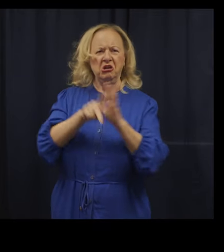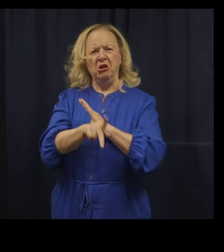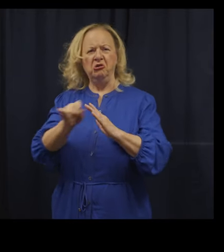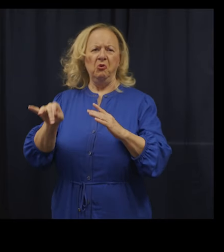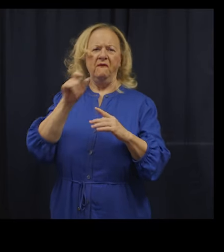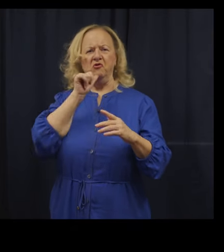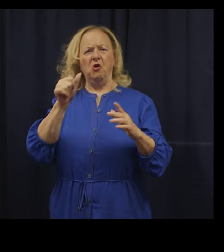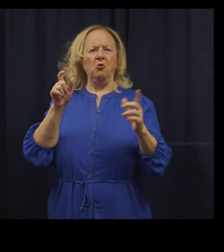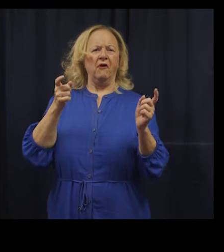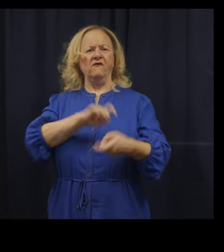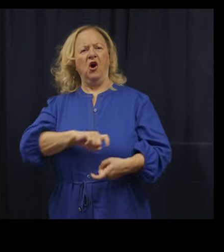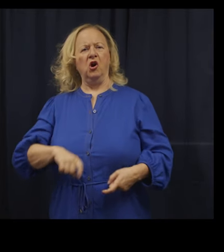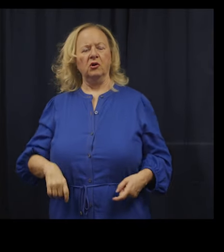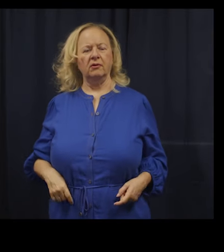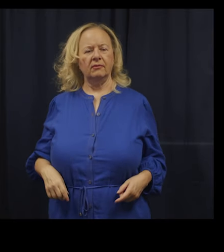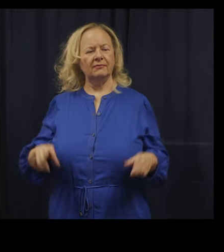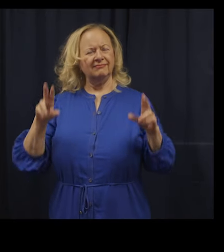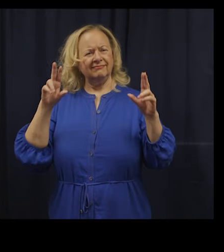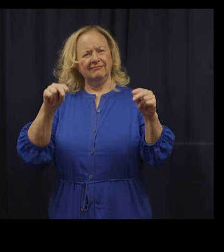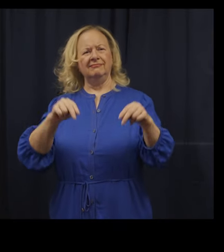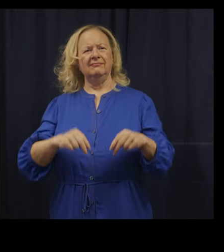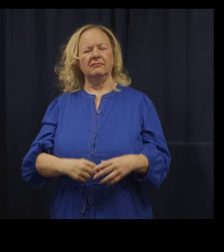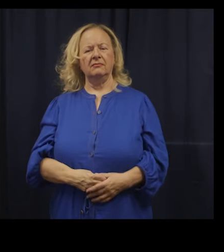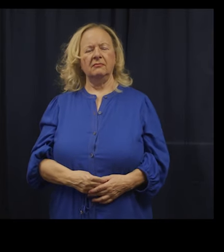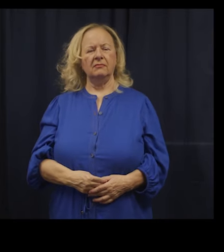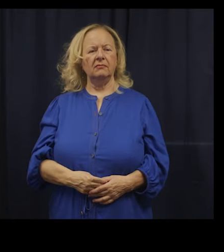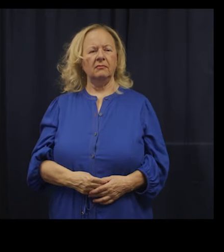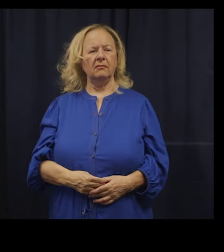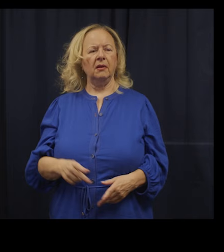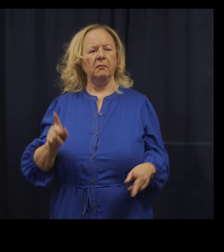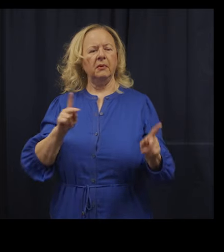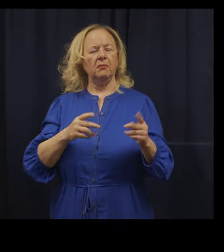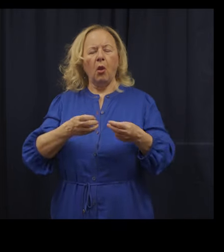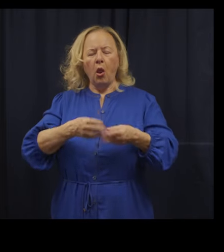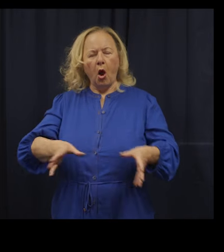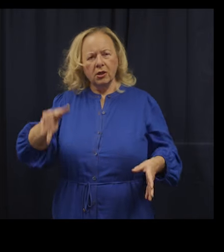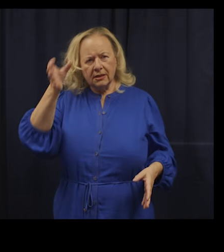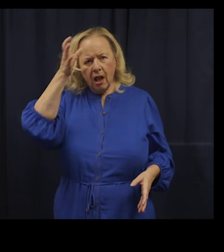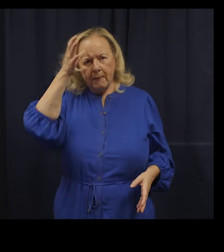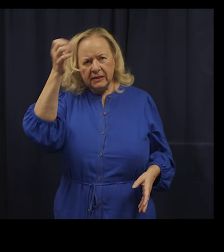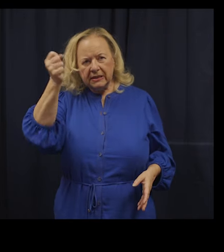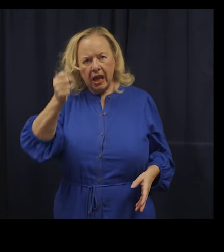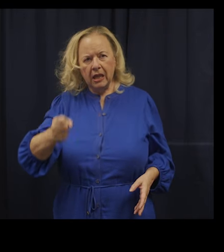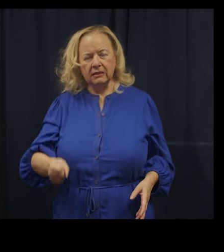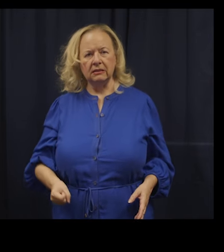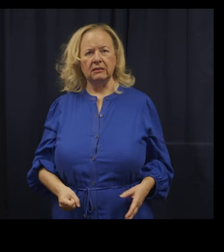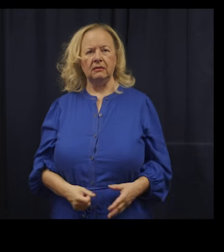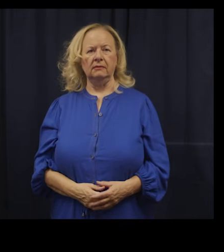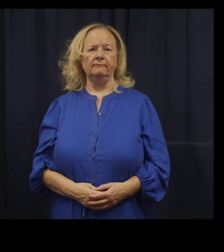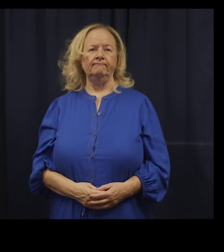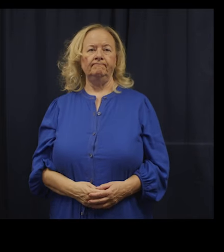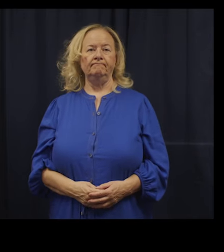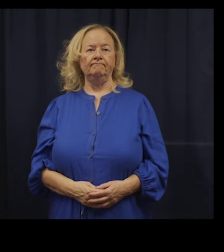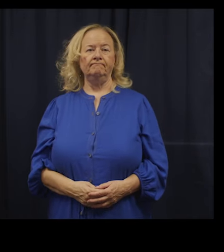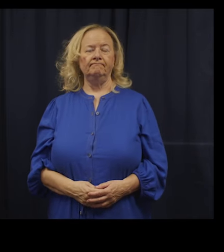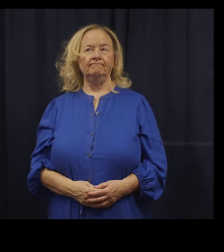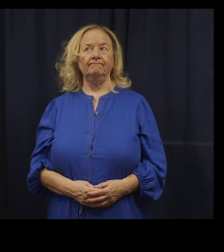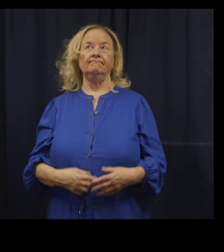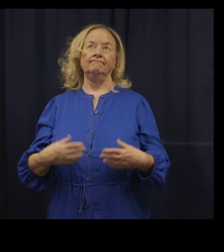convert. I mean, people just, they've lost their common sense in this world. But with that